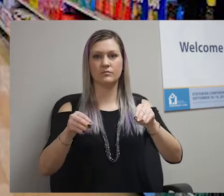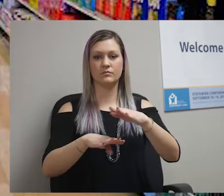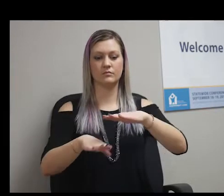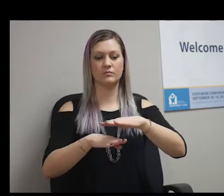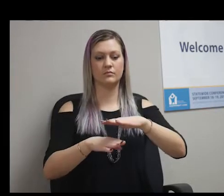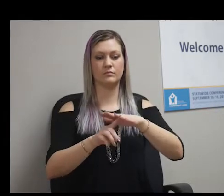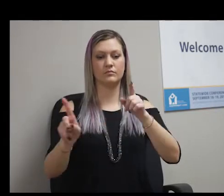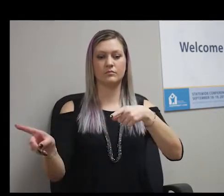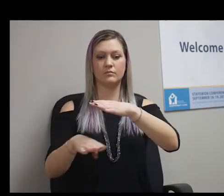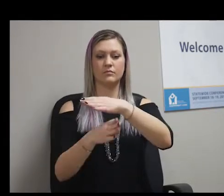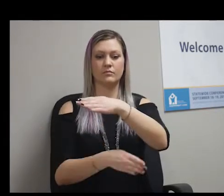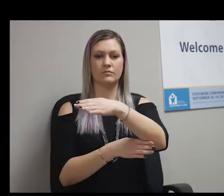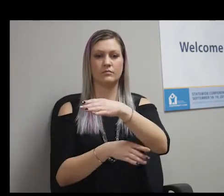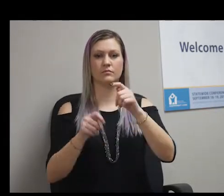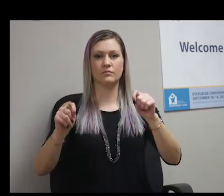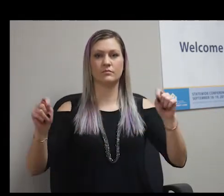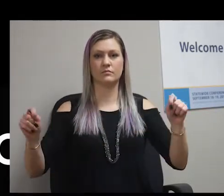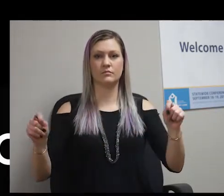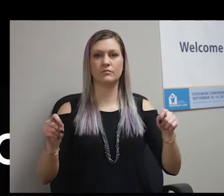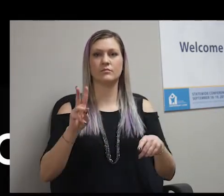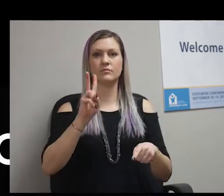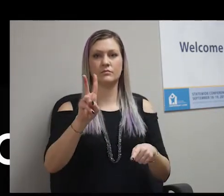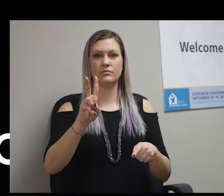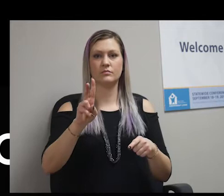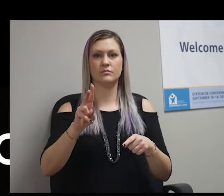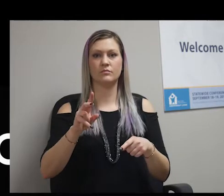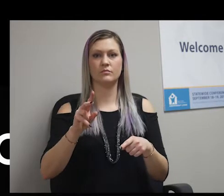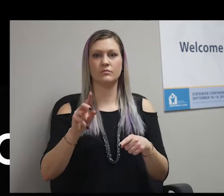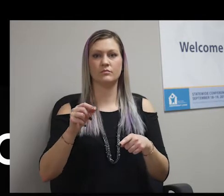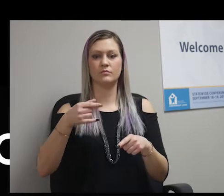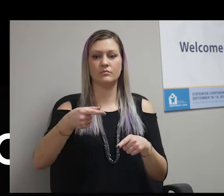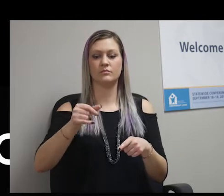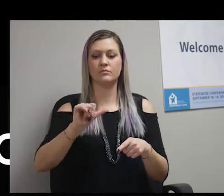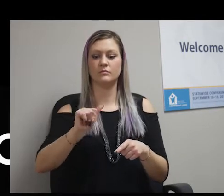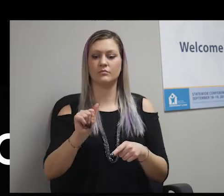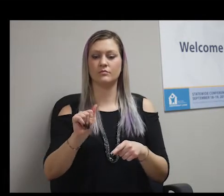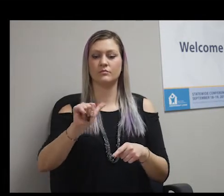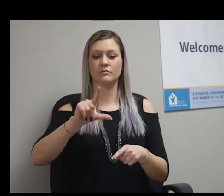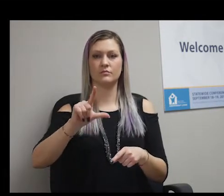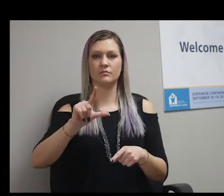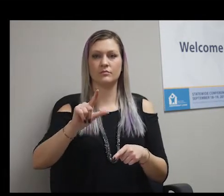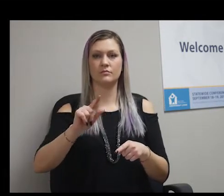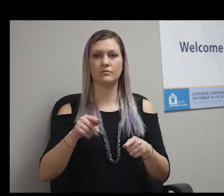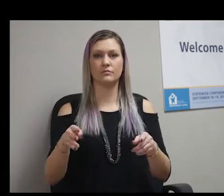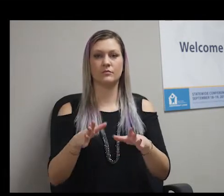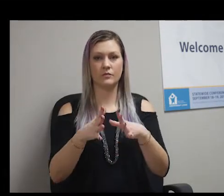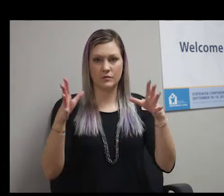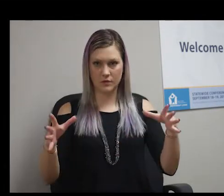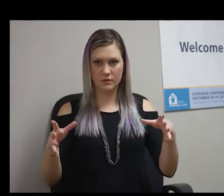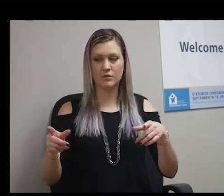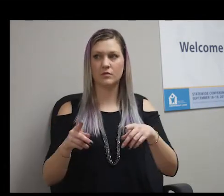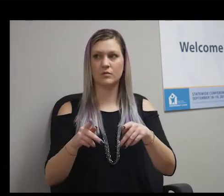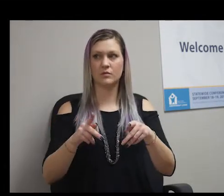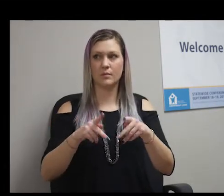include water, at least 2 gallons of water per person per day. Include small bottles that can be carried easily